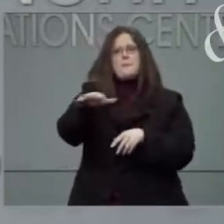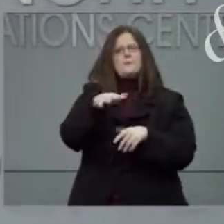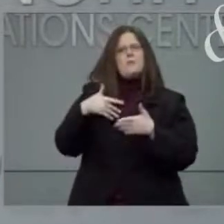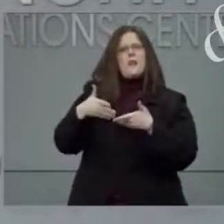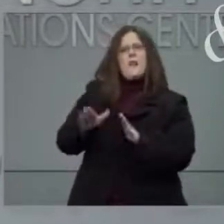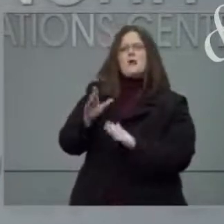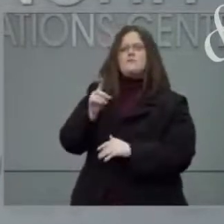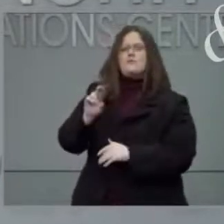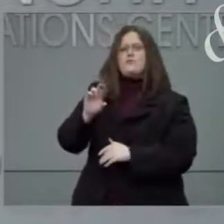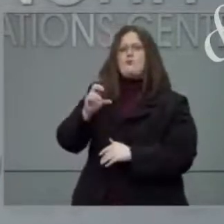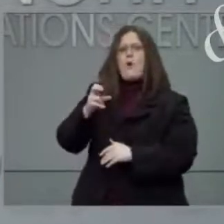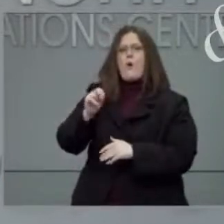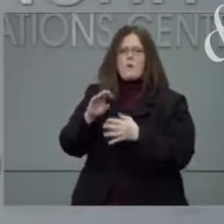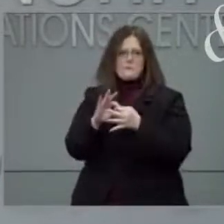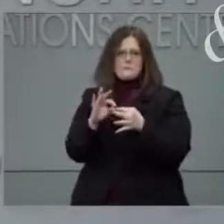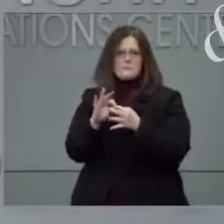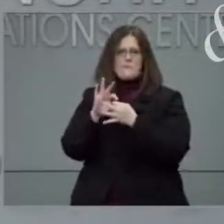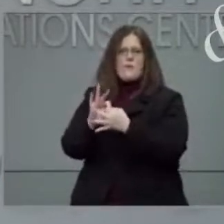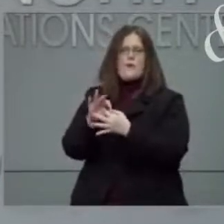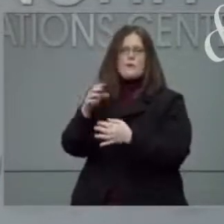providing.